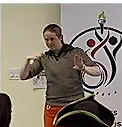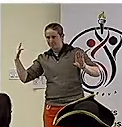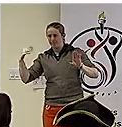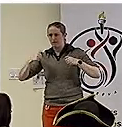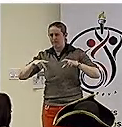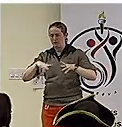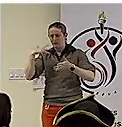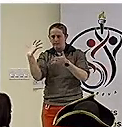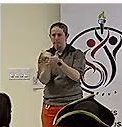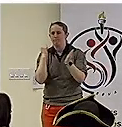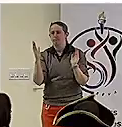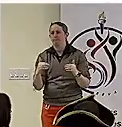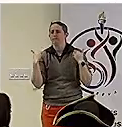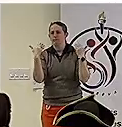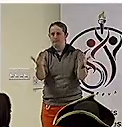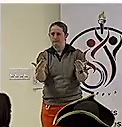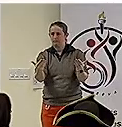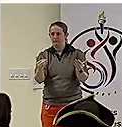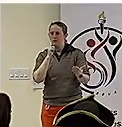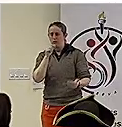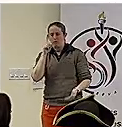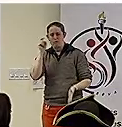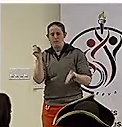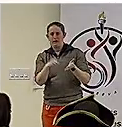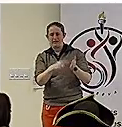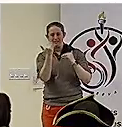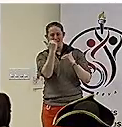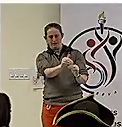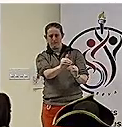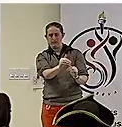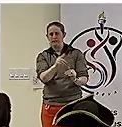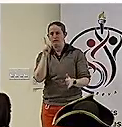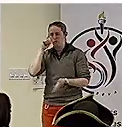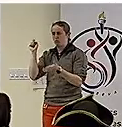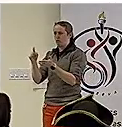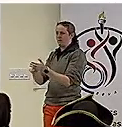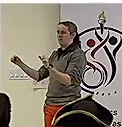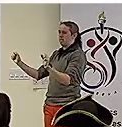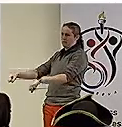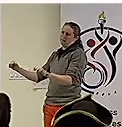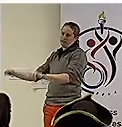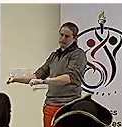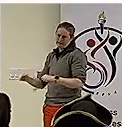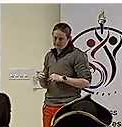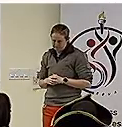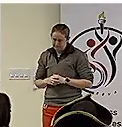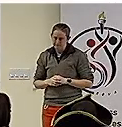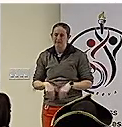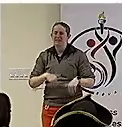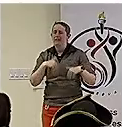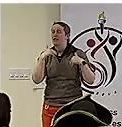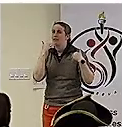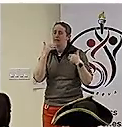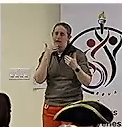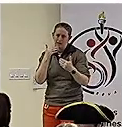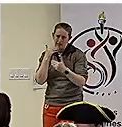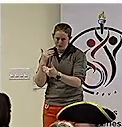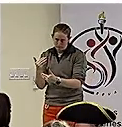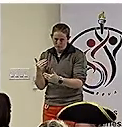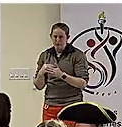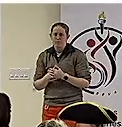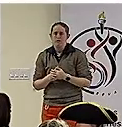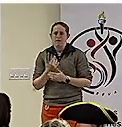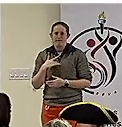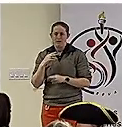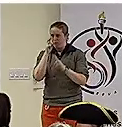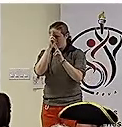are recognized, not for limitations, but for possibilities. Thank you once again for this incredible honor.